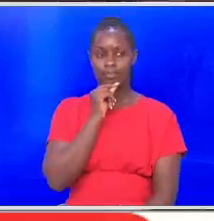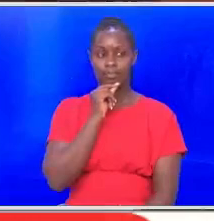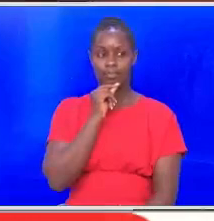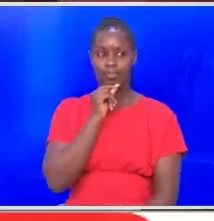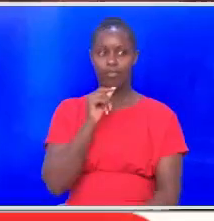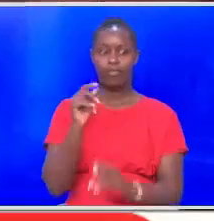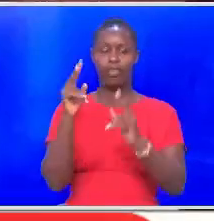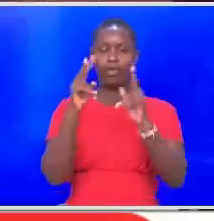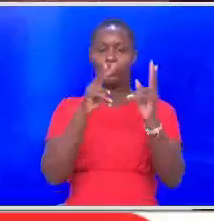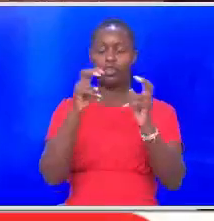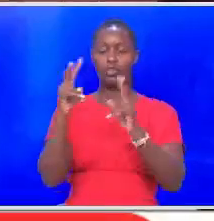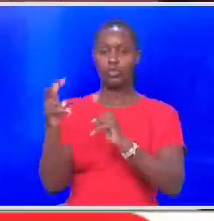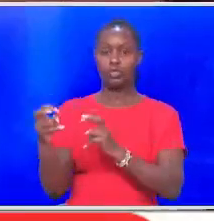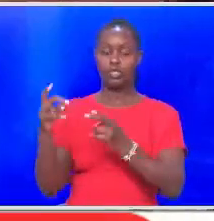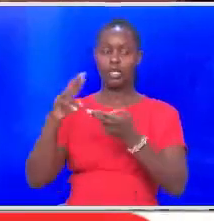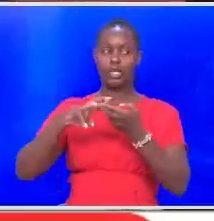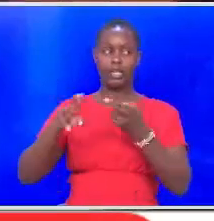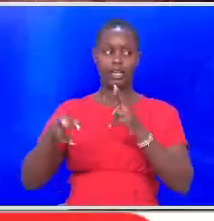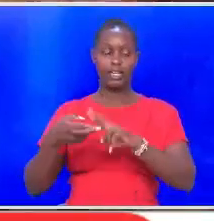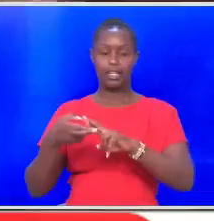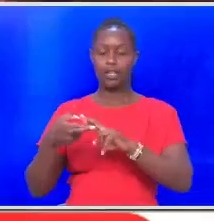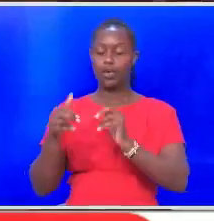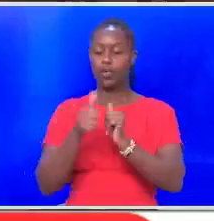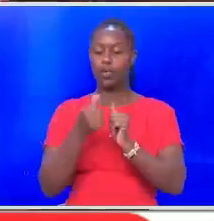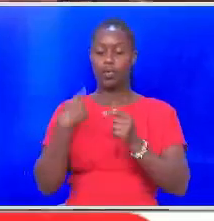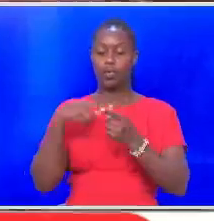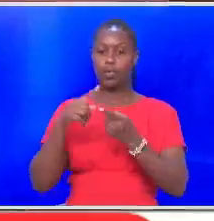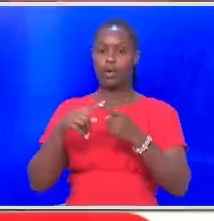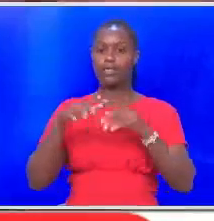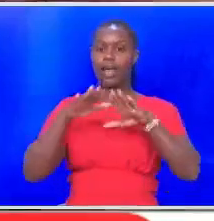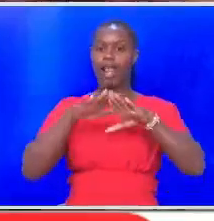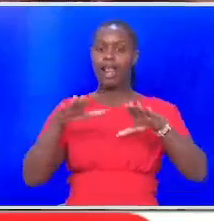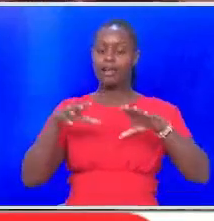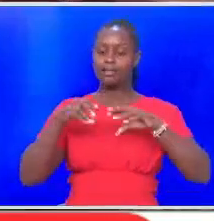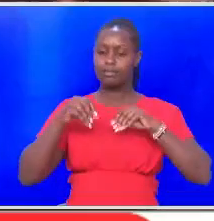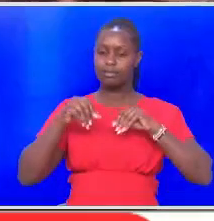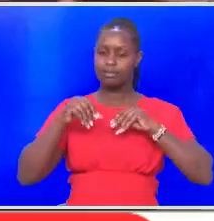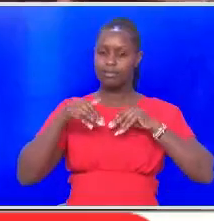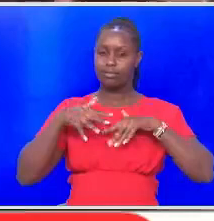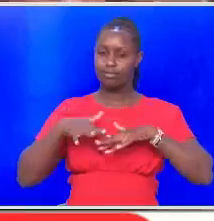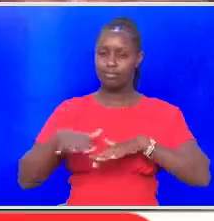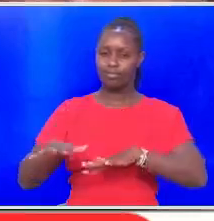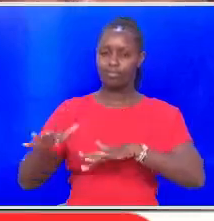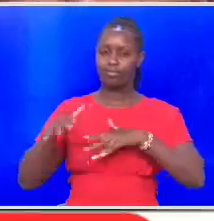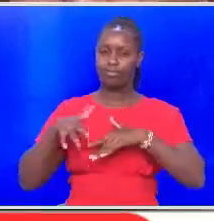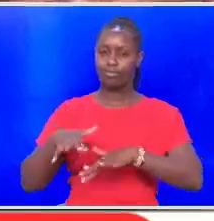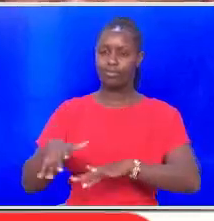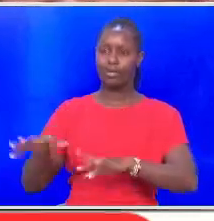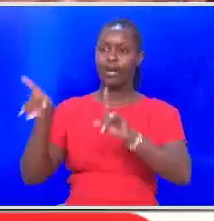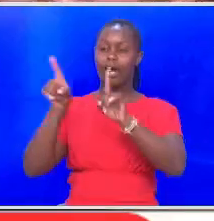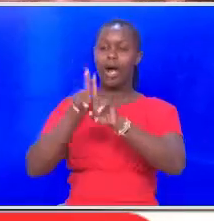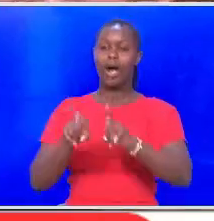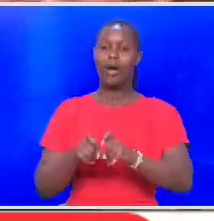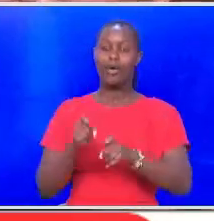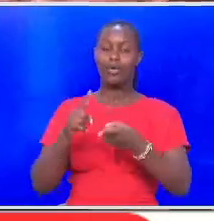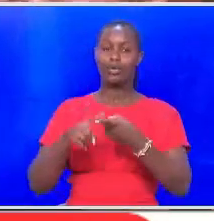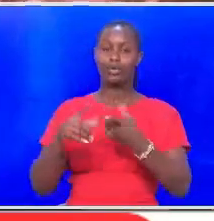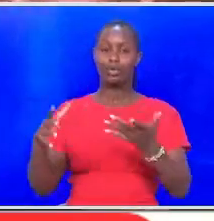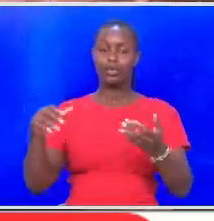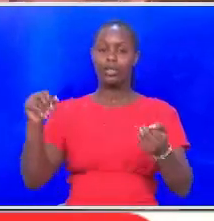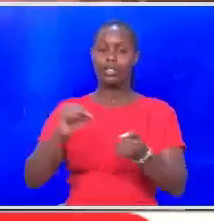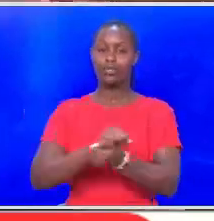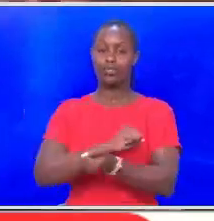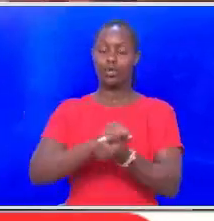issues here related to mudslides, landslides, and the general destruction